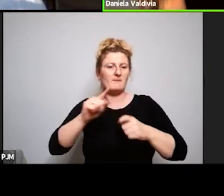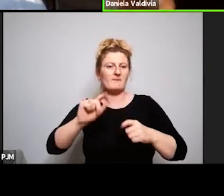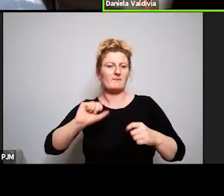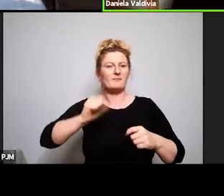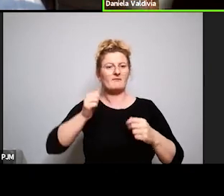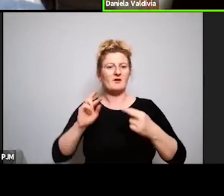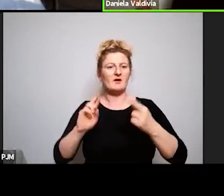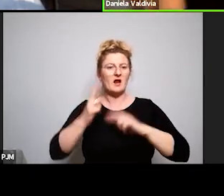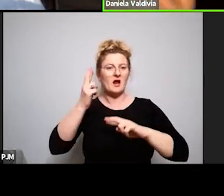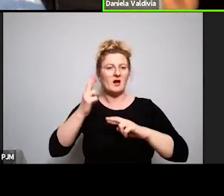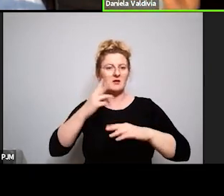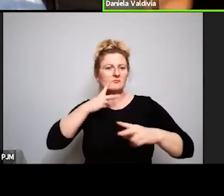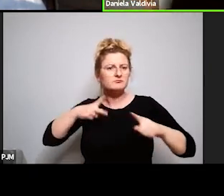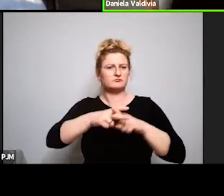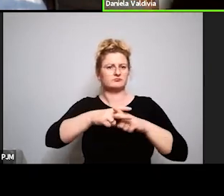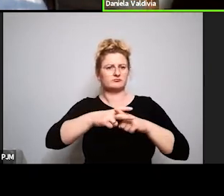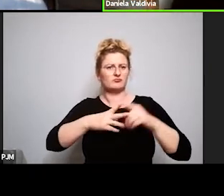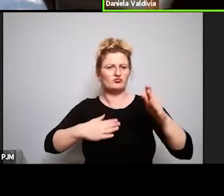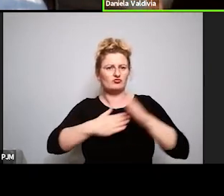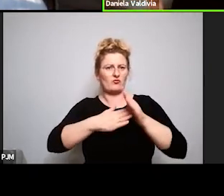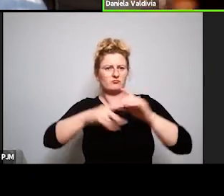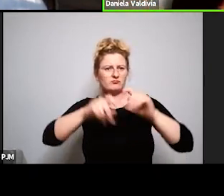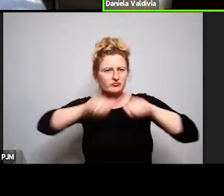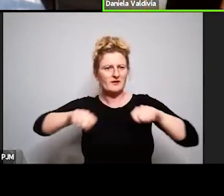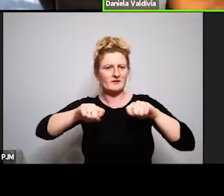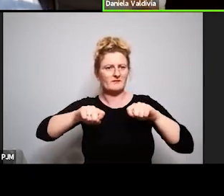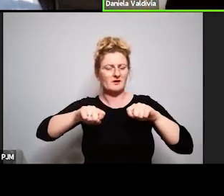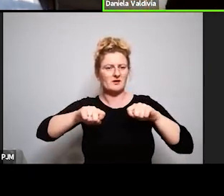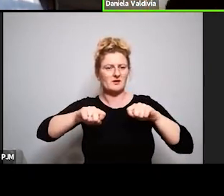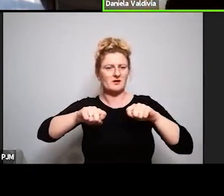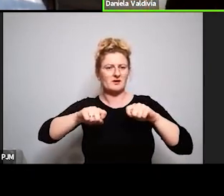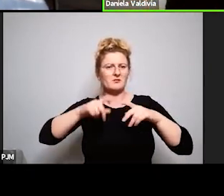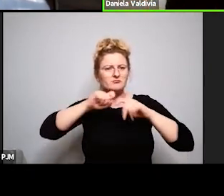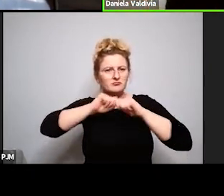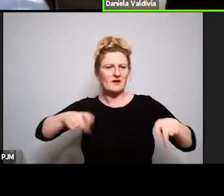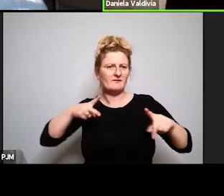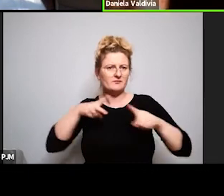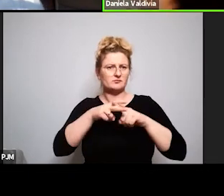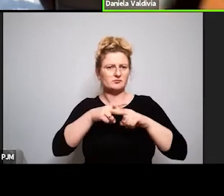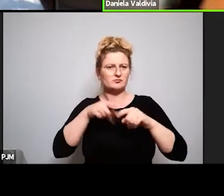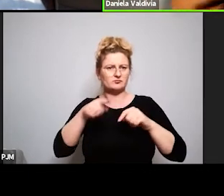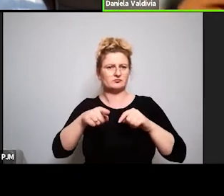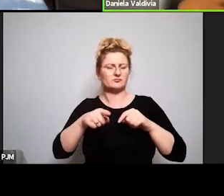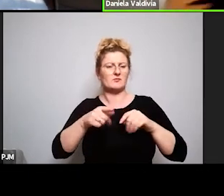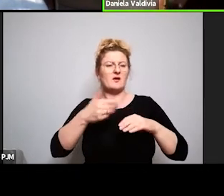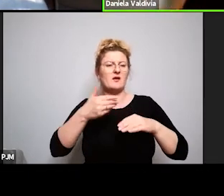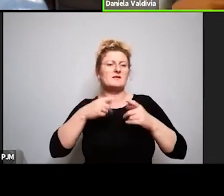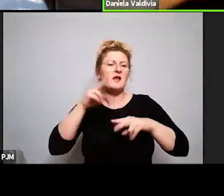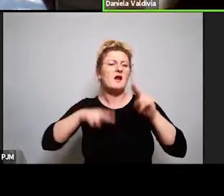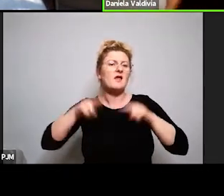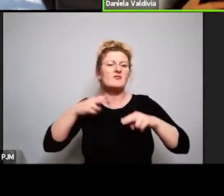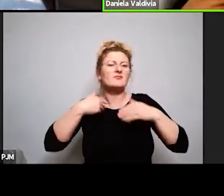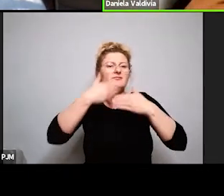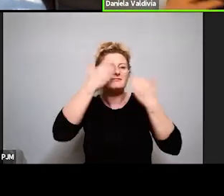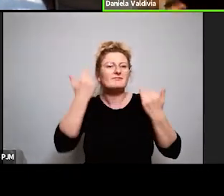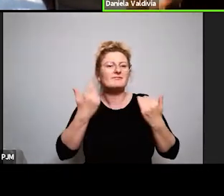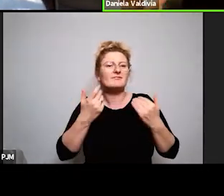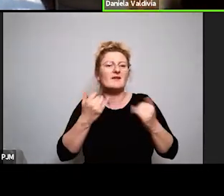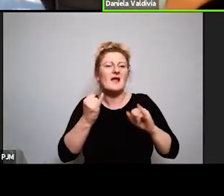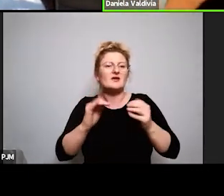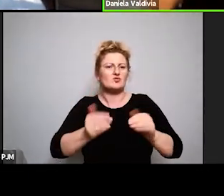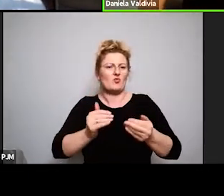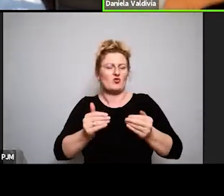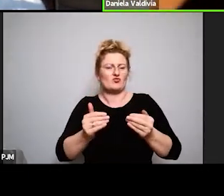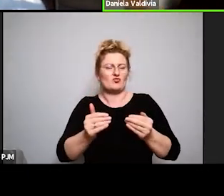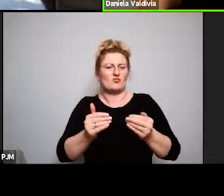never forget that, interruption. It doesn't matter how. Like, you know, if sometimes we see a couple fighting